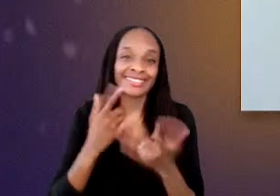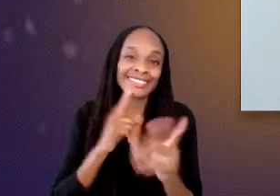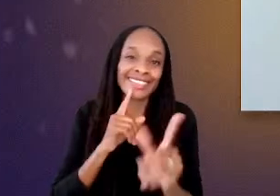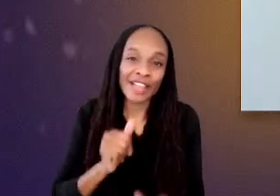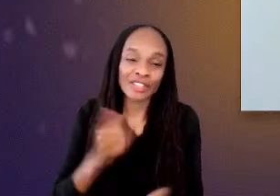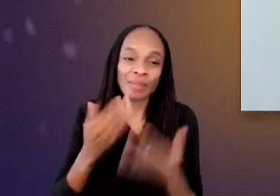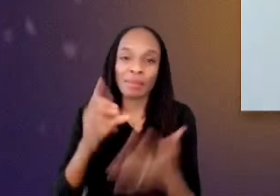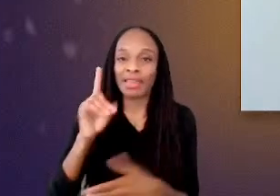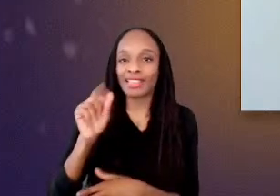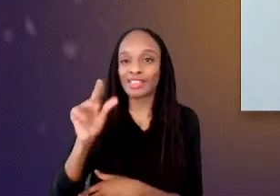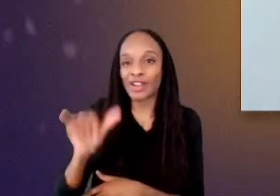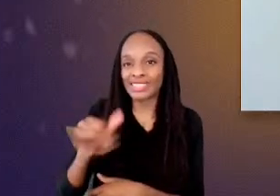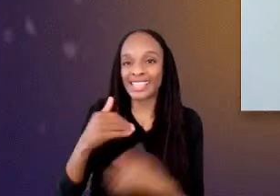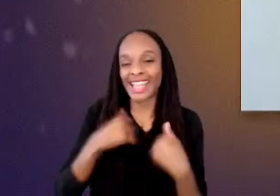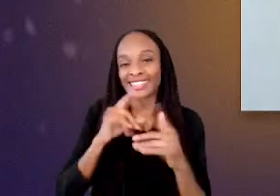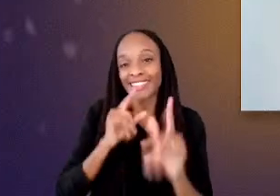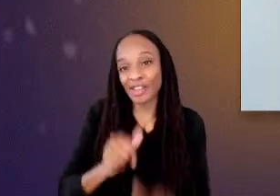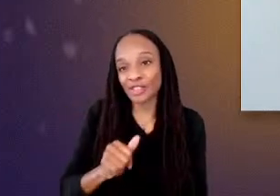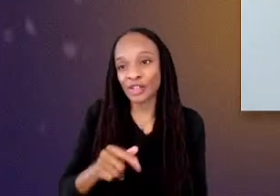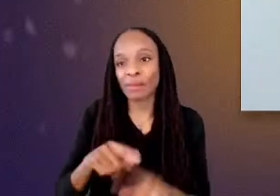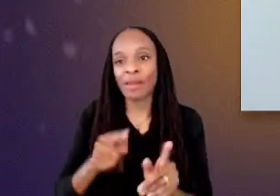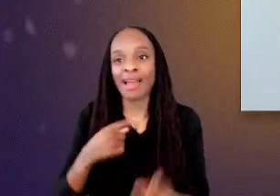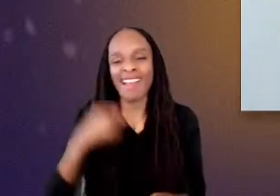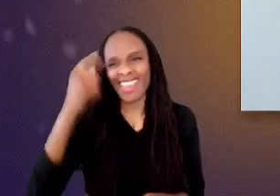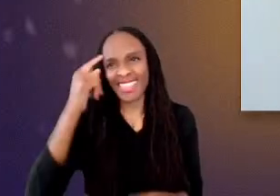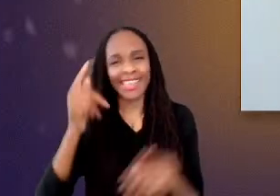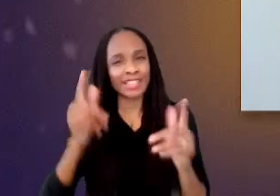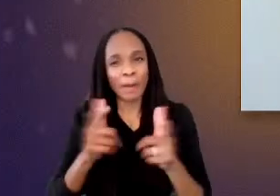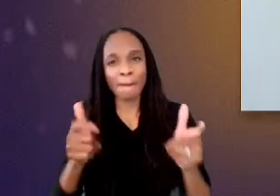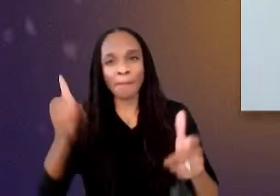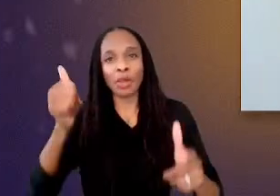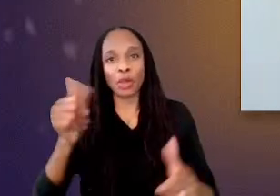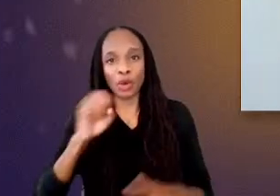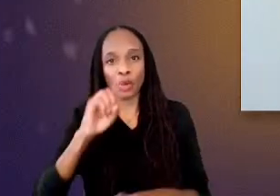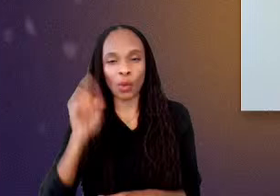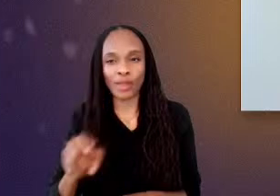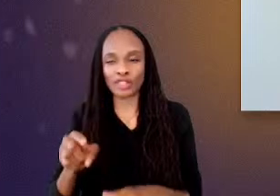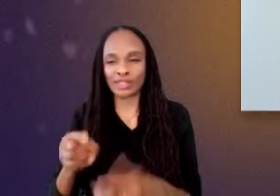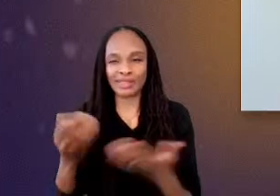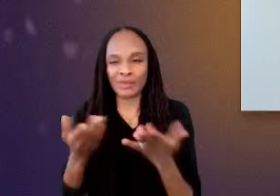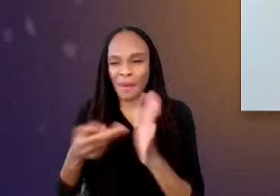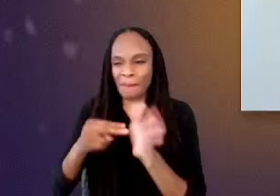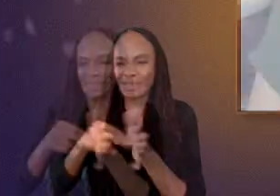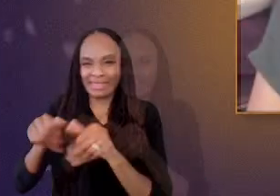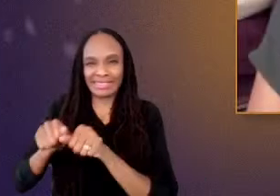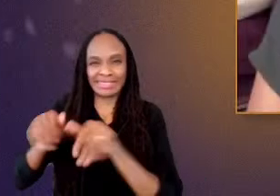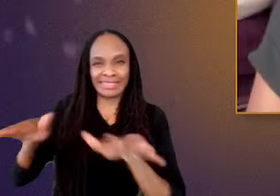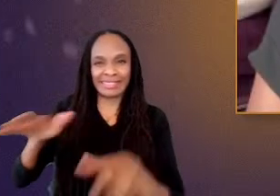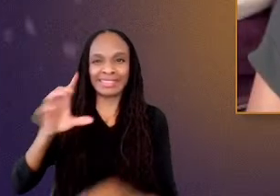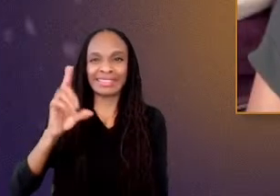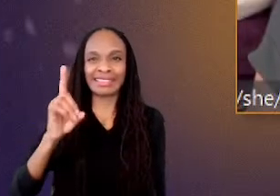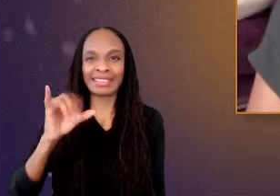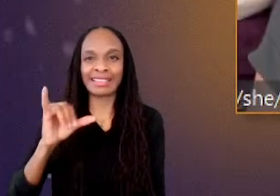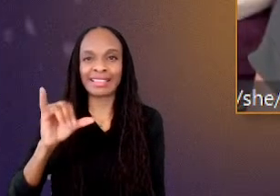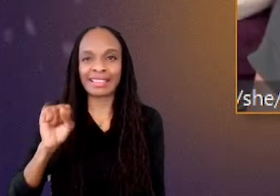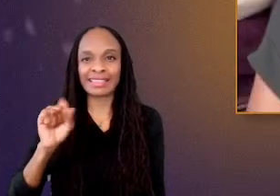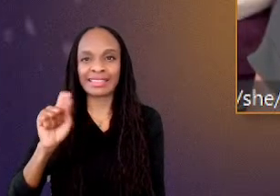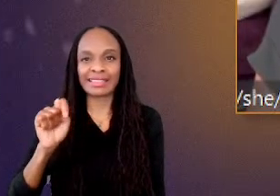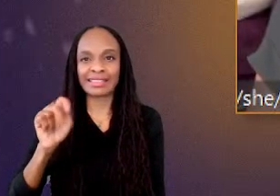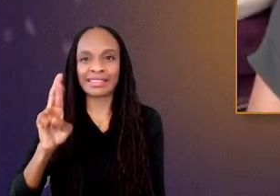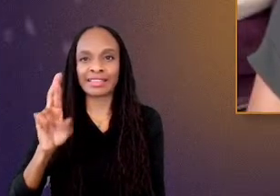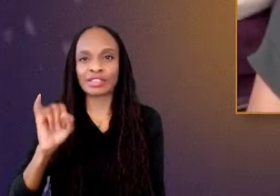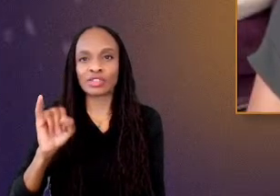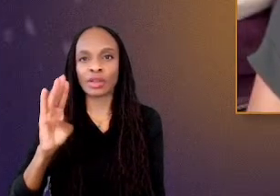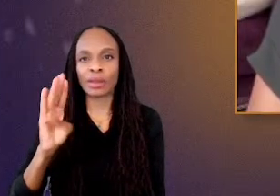maybe Darcy, you have the answers, but I think it's like a bigger question of what even is distribution now. I think I